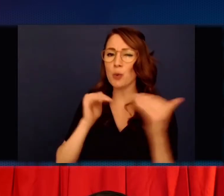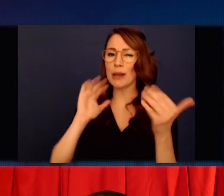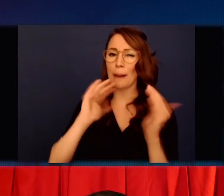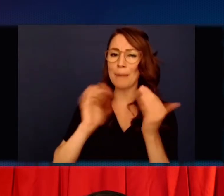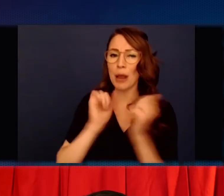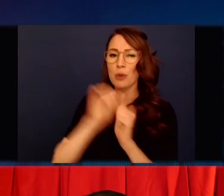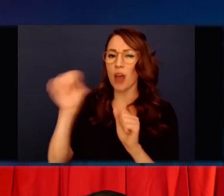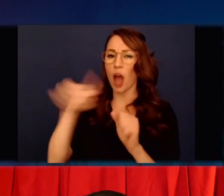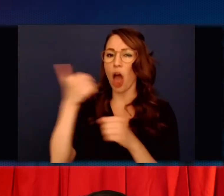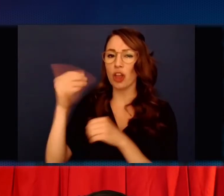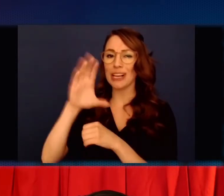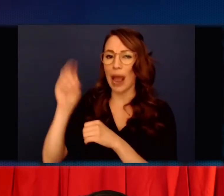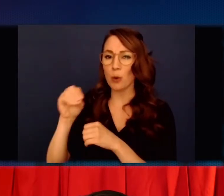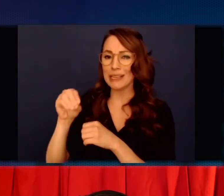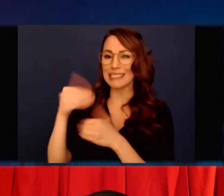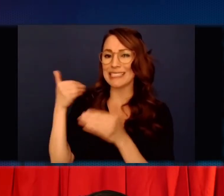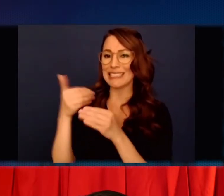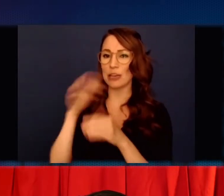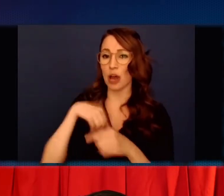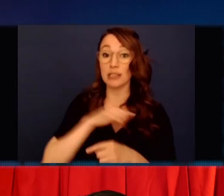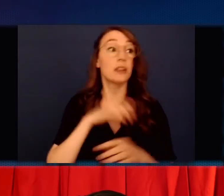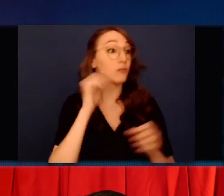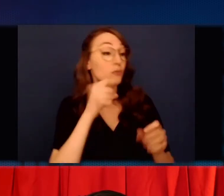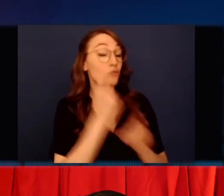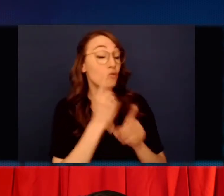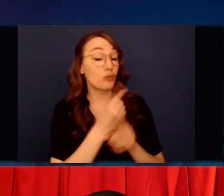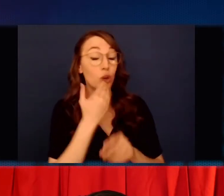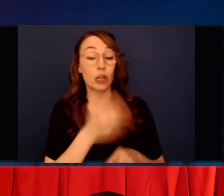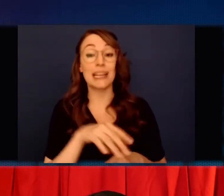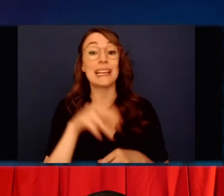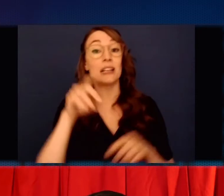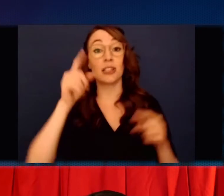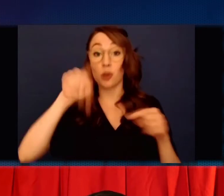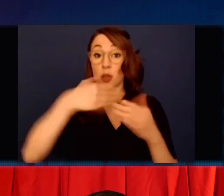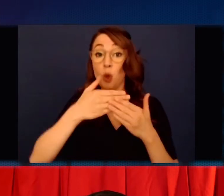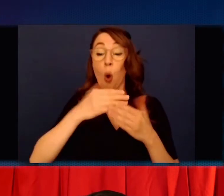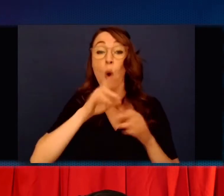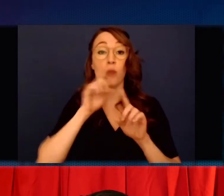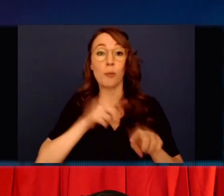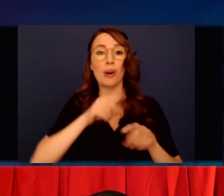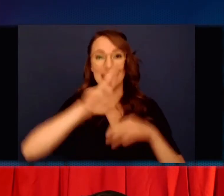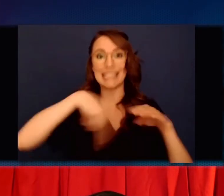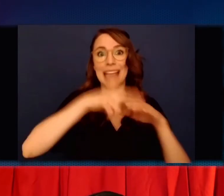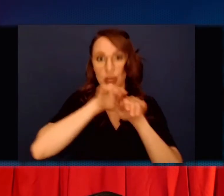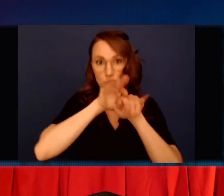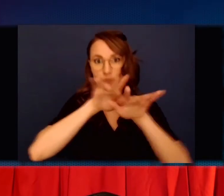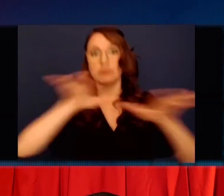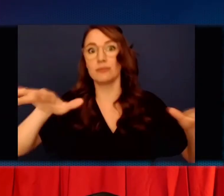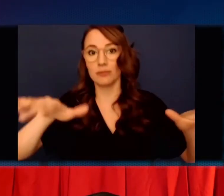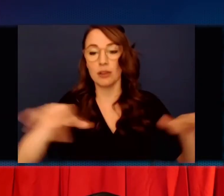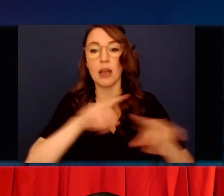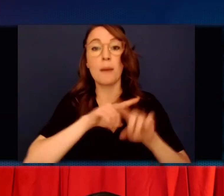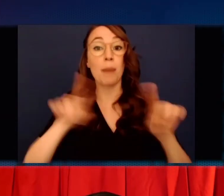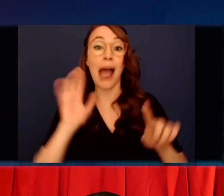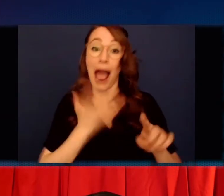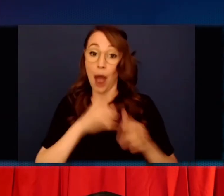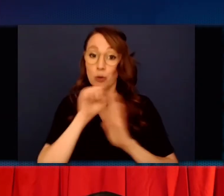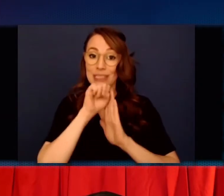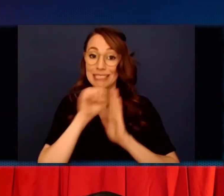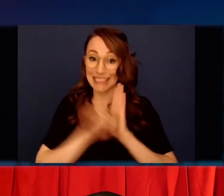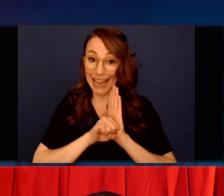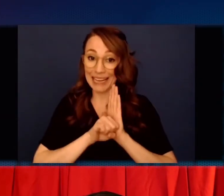So this is actually a statewide, it's a national-wide report, but the state that we've got really good information from our state. We